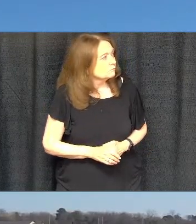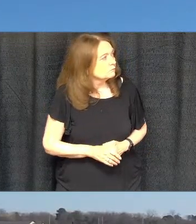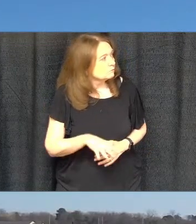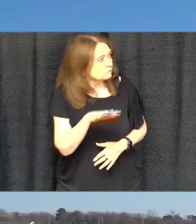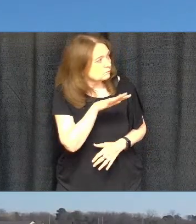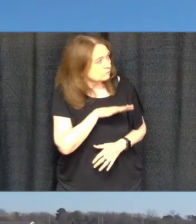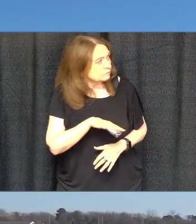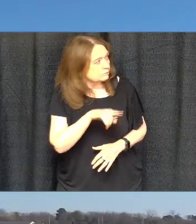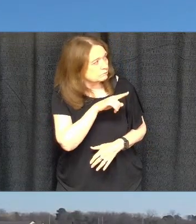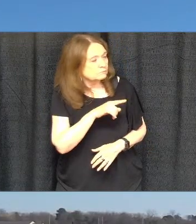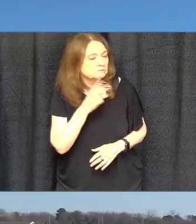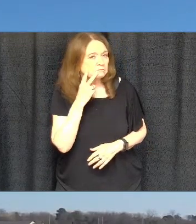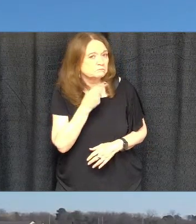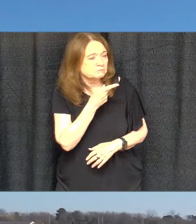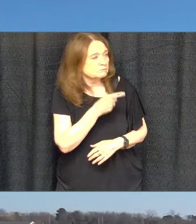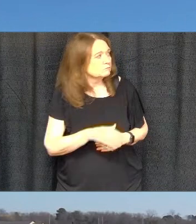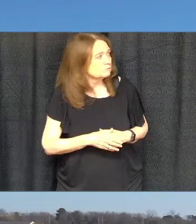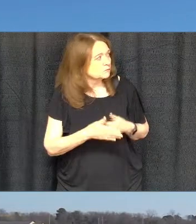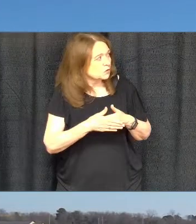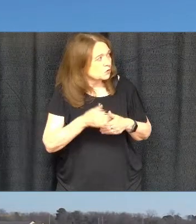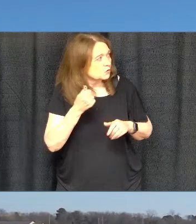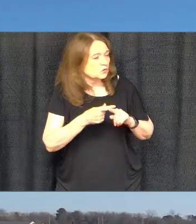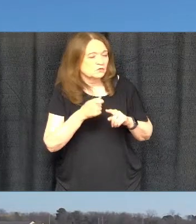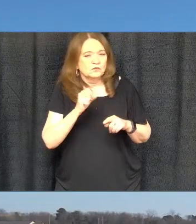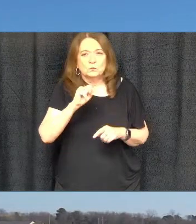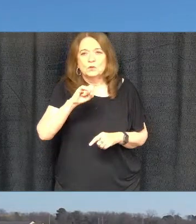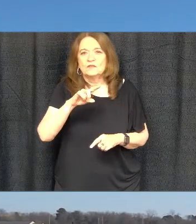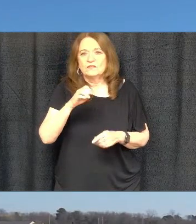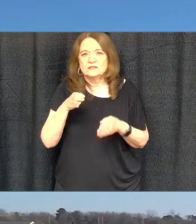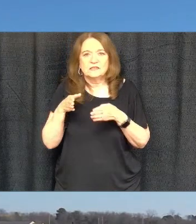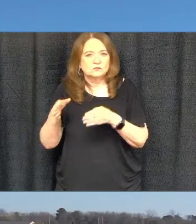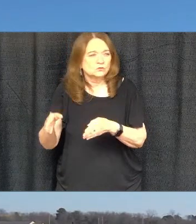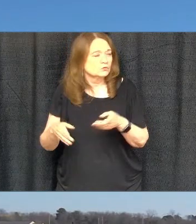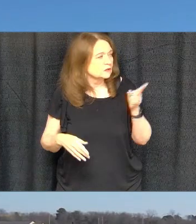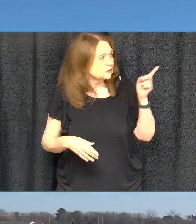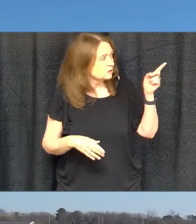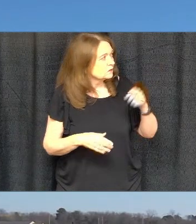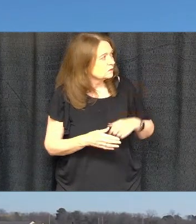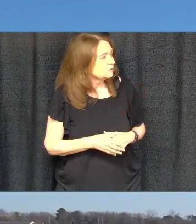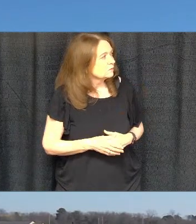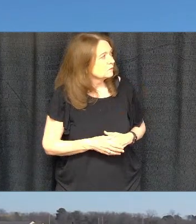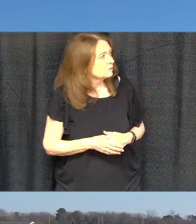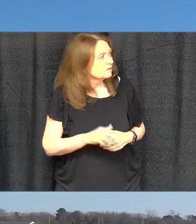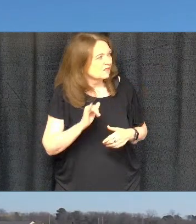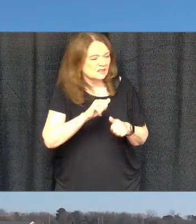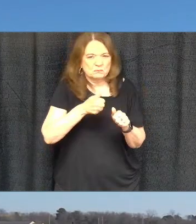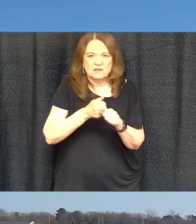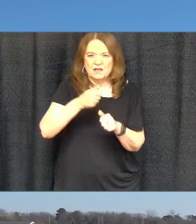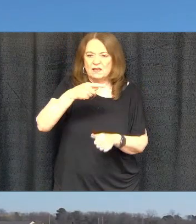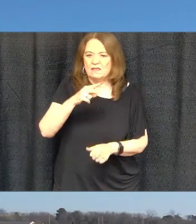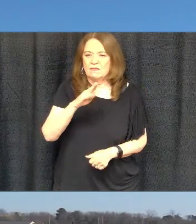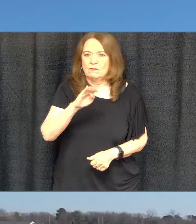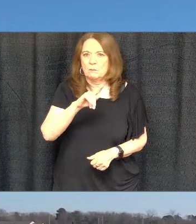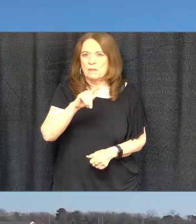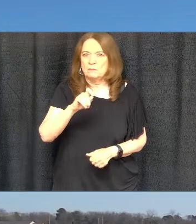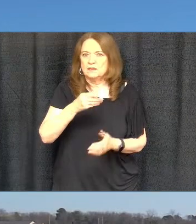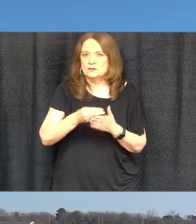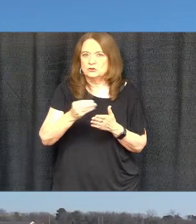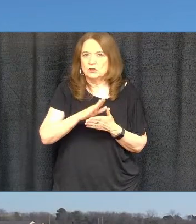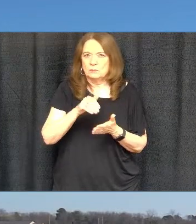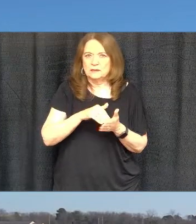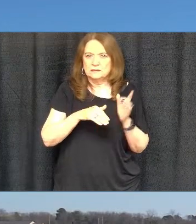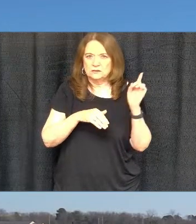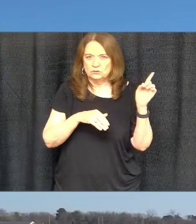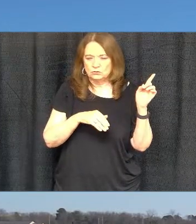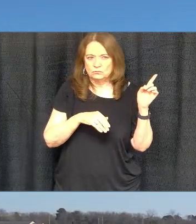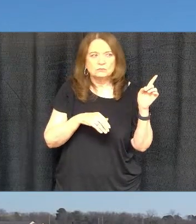There's a closer look at the property from one of the side streets, and that's the new Publix shopping center there,